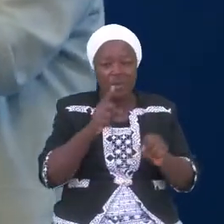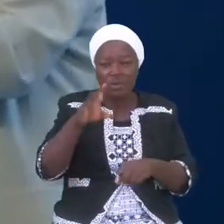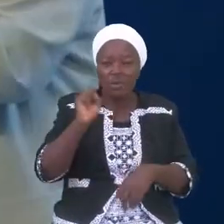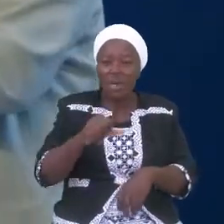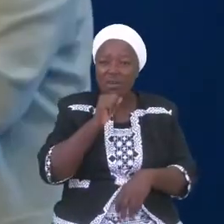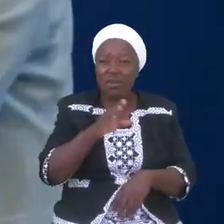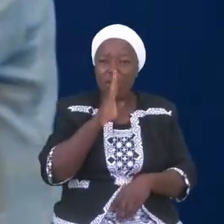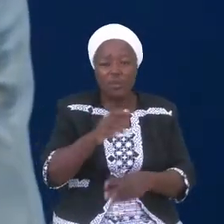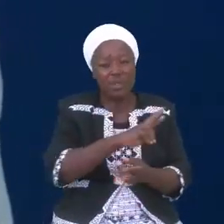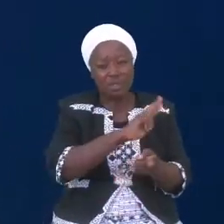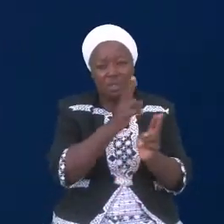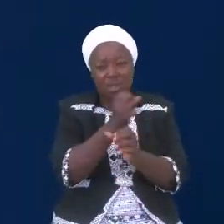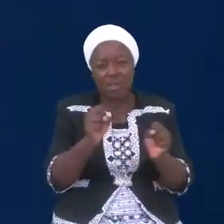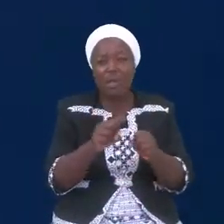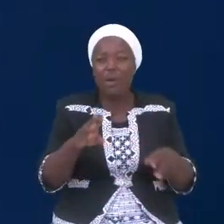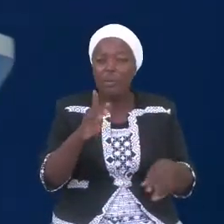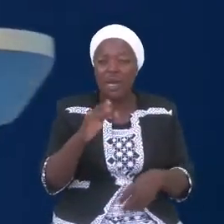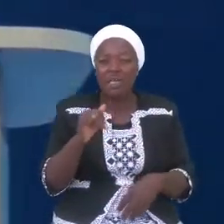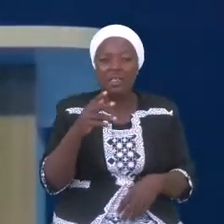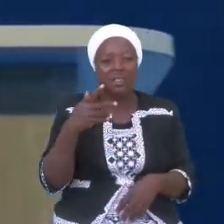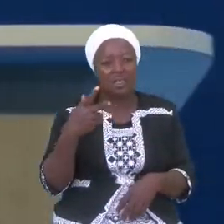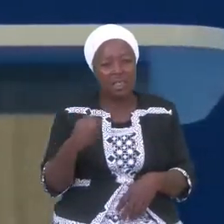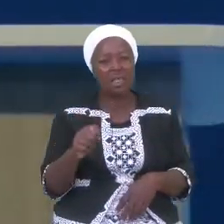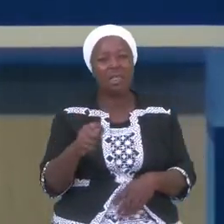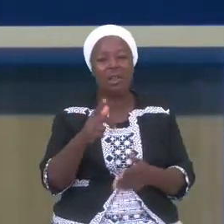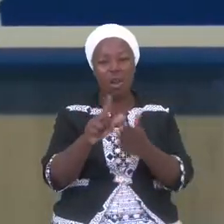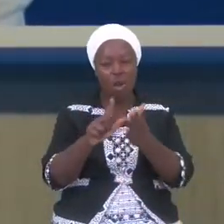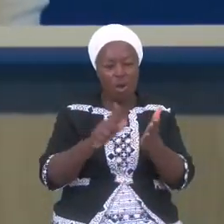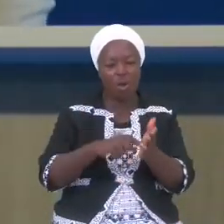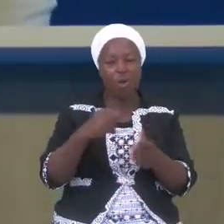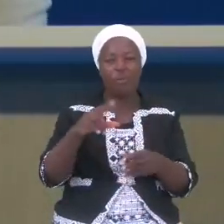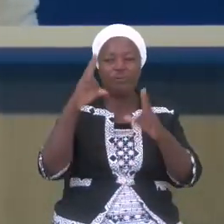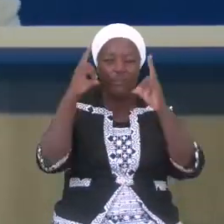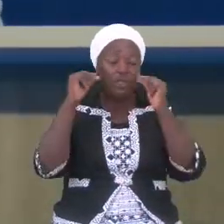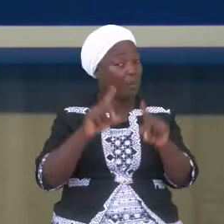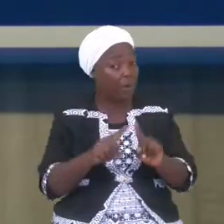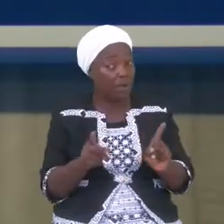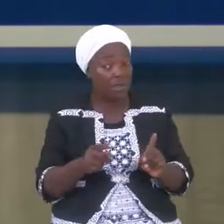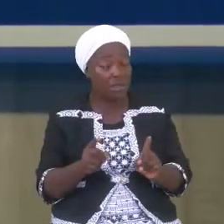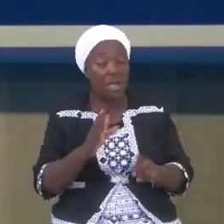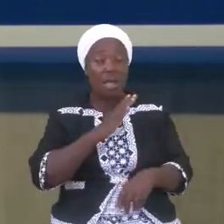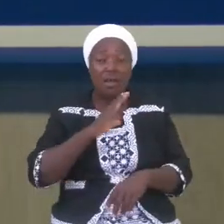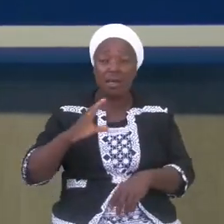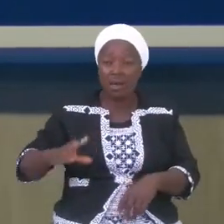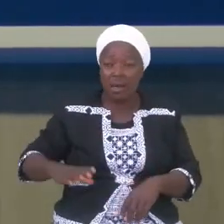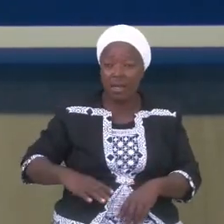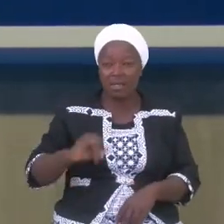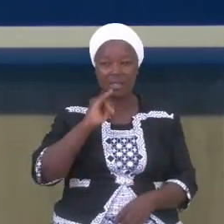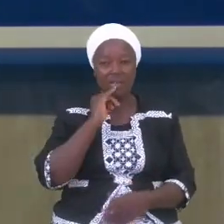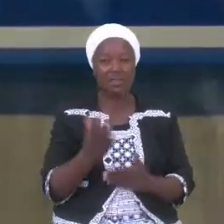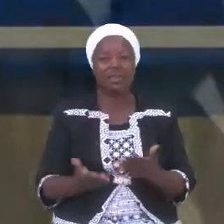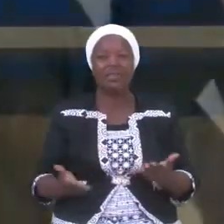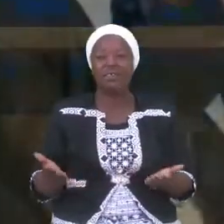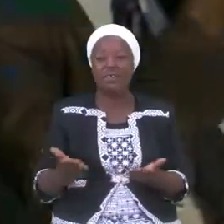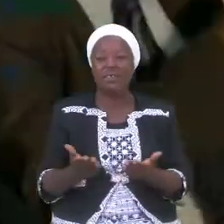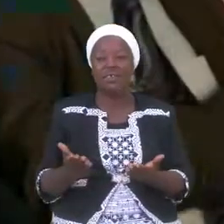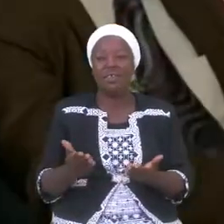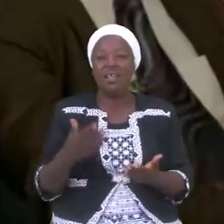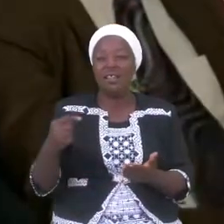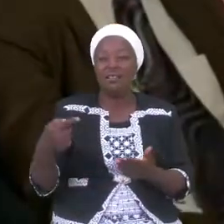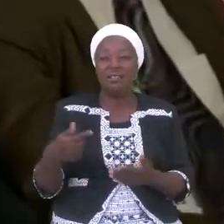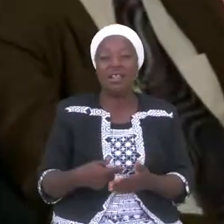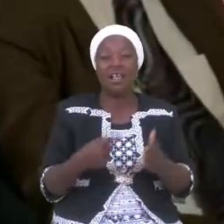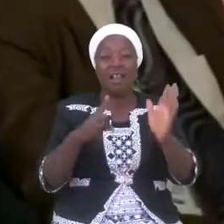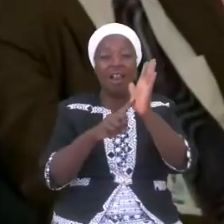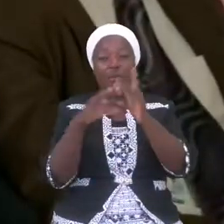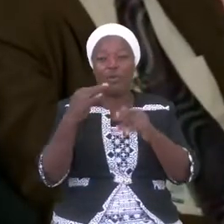not be redeemed by the law of Moses. But Christ is here, the Lamb of God.